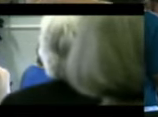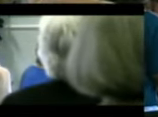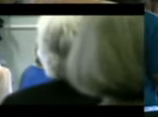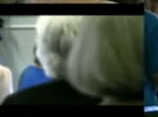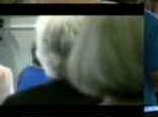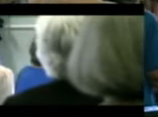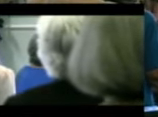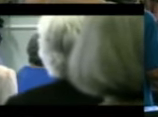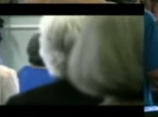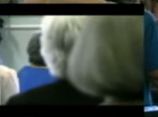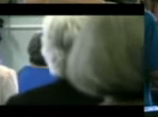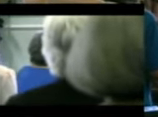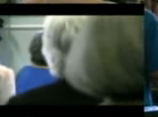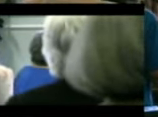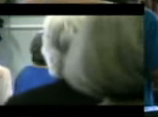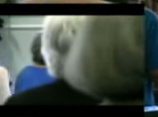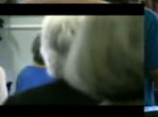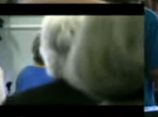is coming.